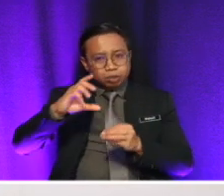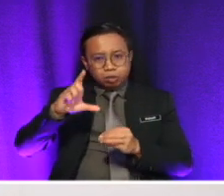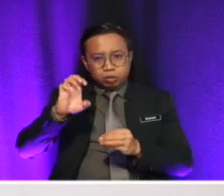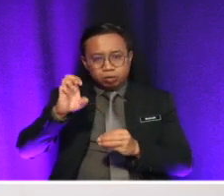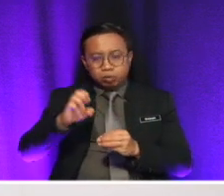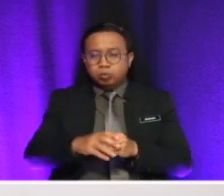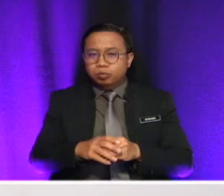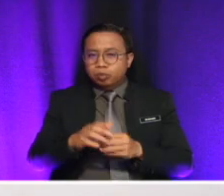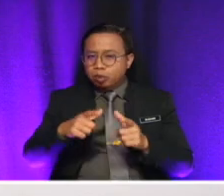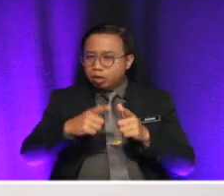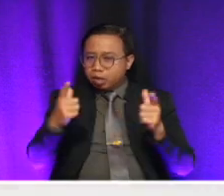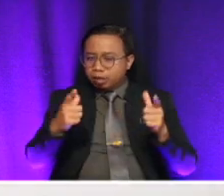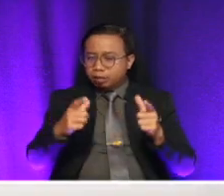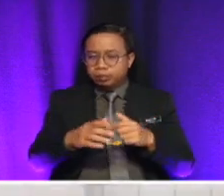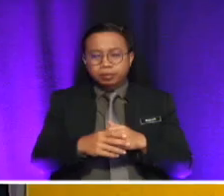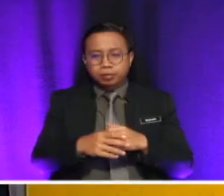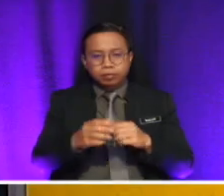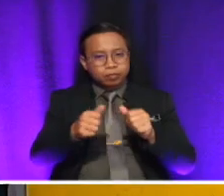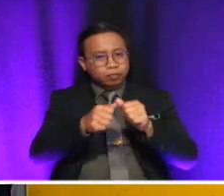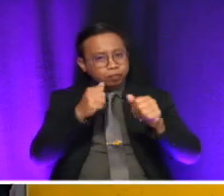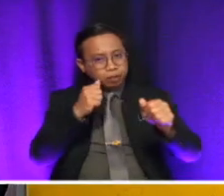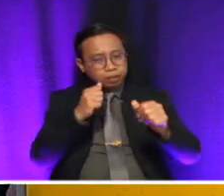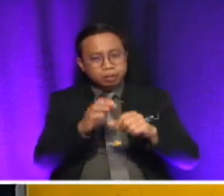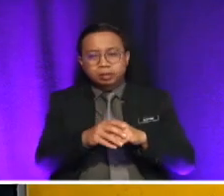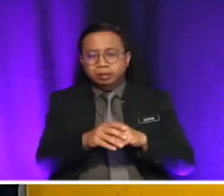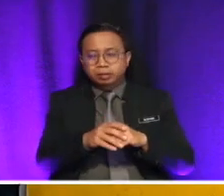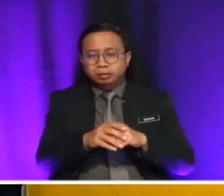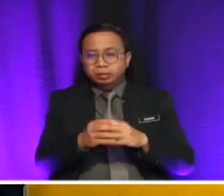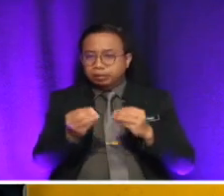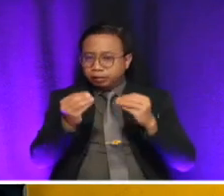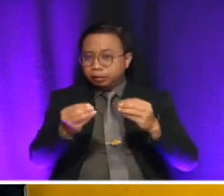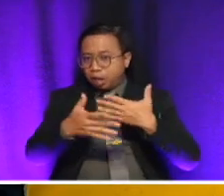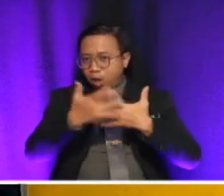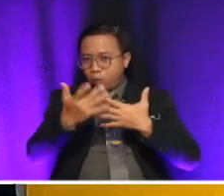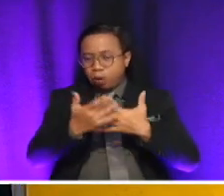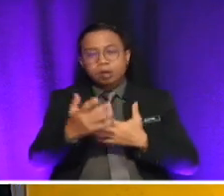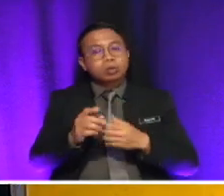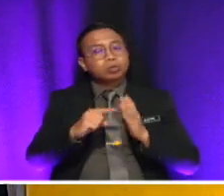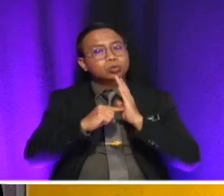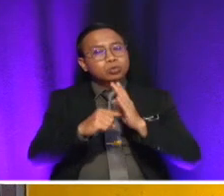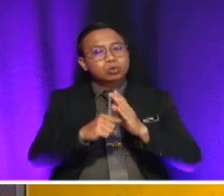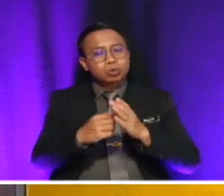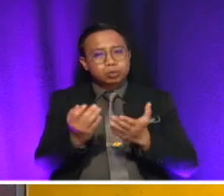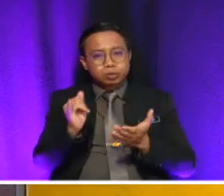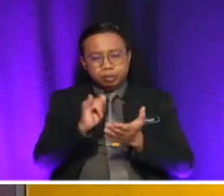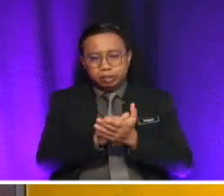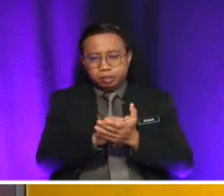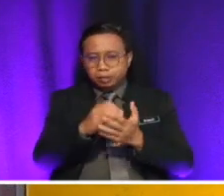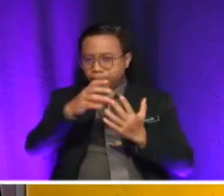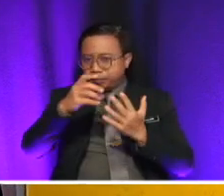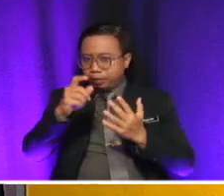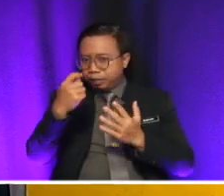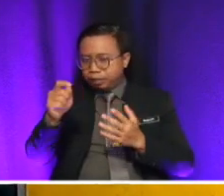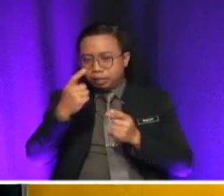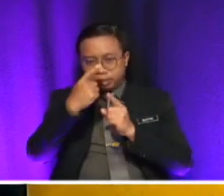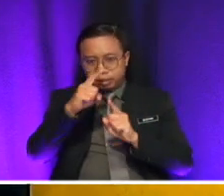another solution, which is far better from the solution given earlier. So to show that, Nazura picked the answer